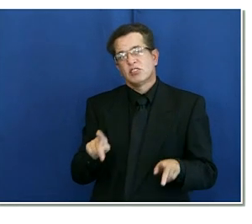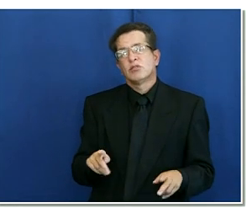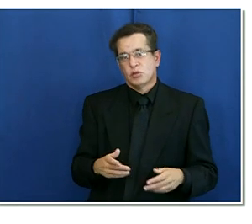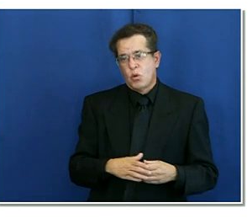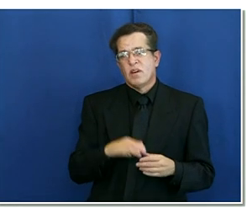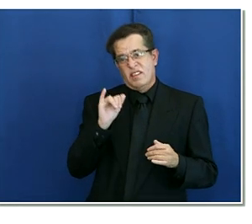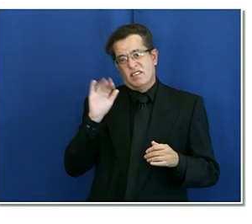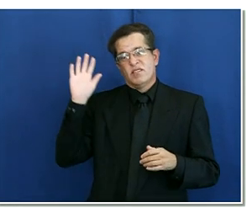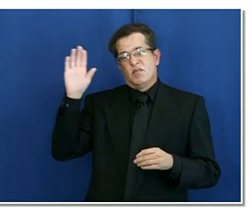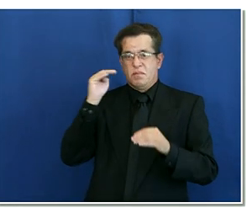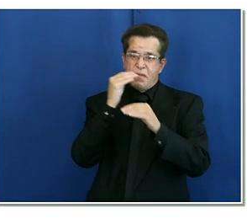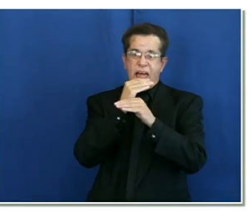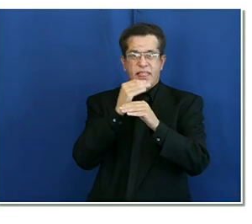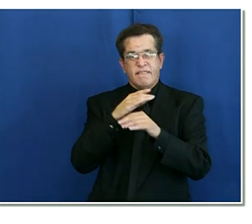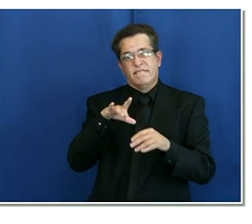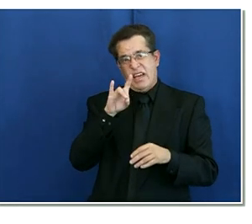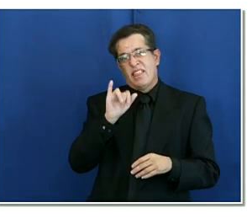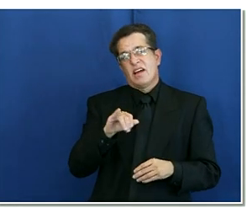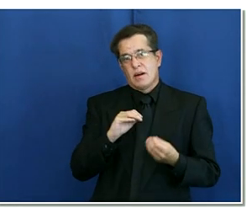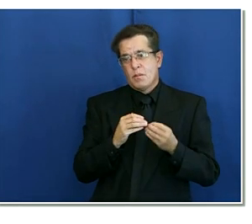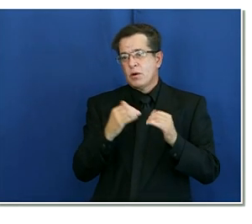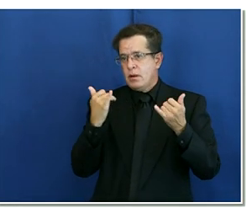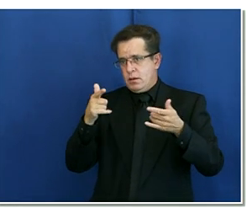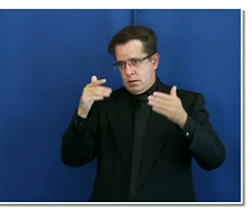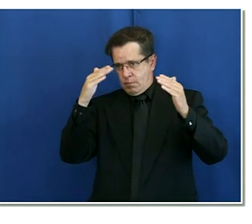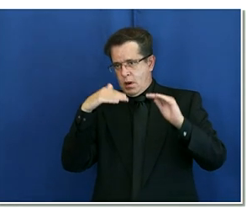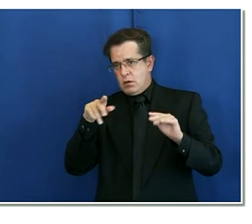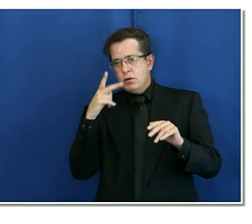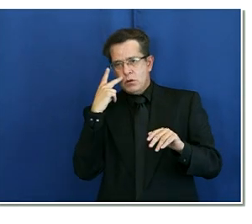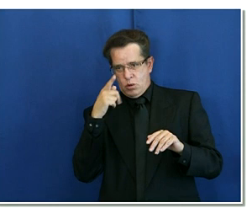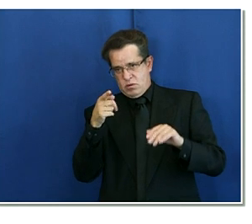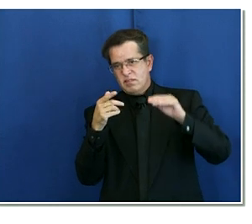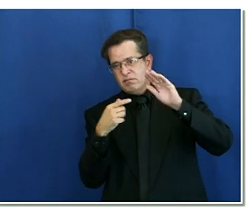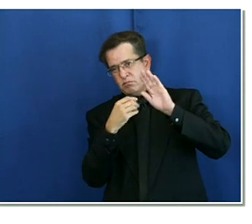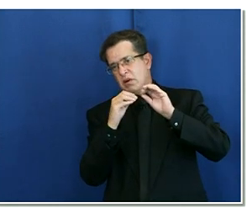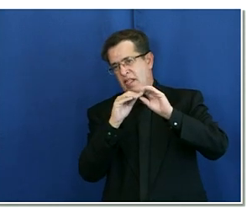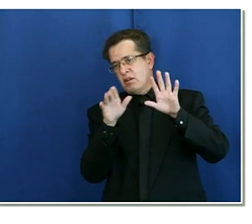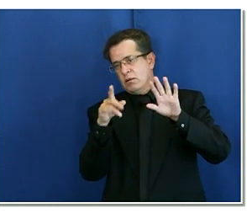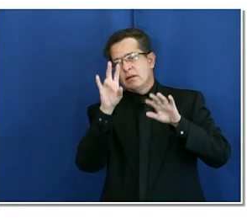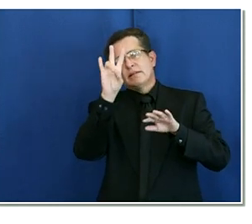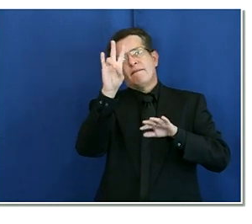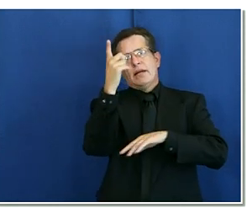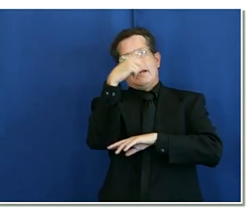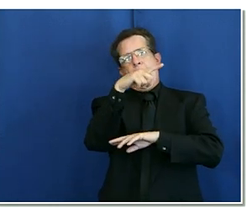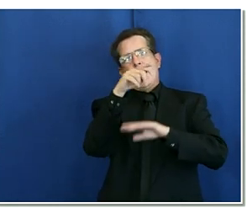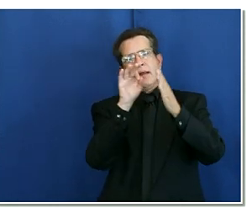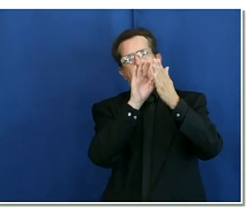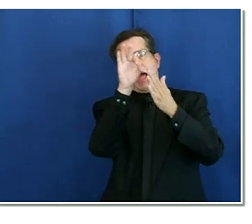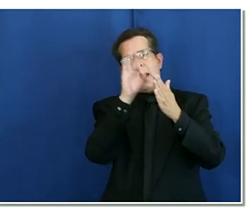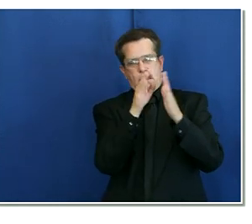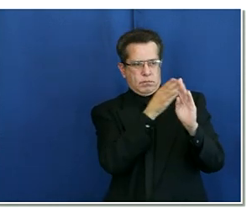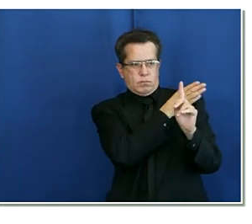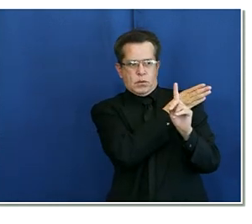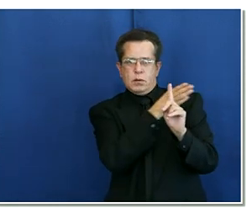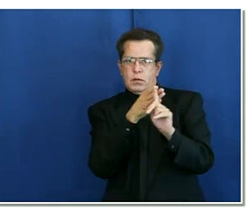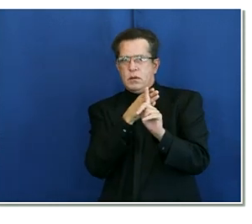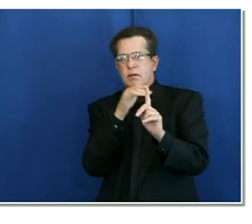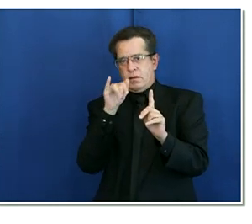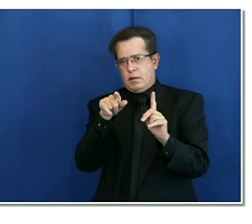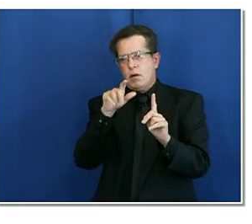instructions are depicted here, showing again at the bottom the 7-day lag, and this is as of